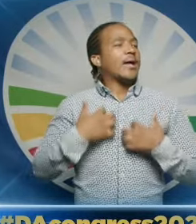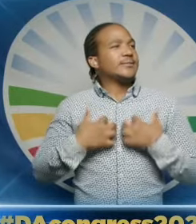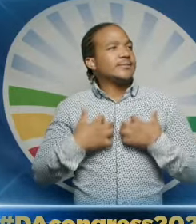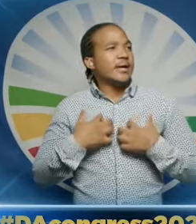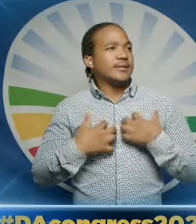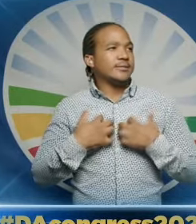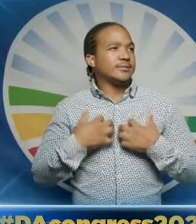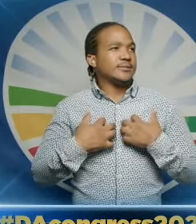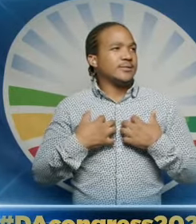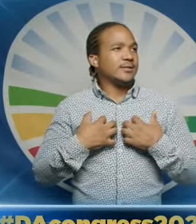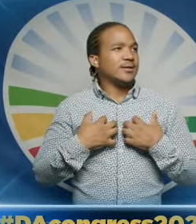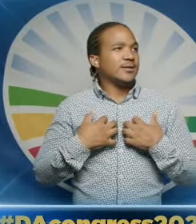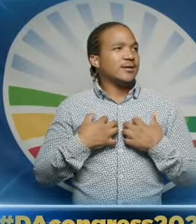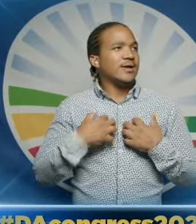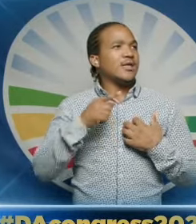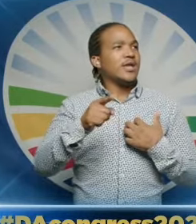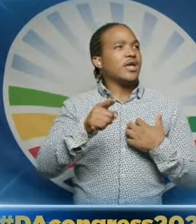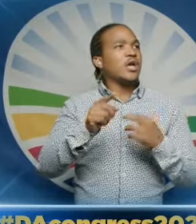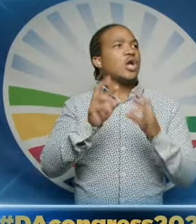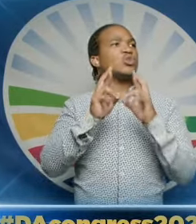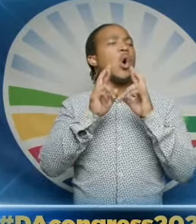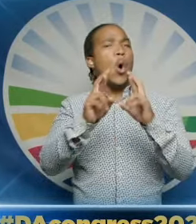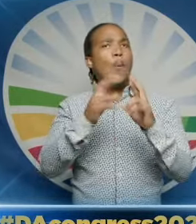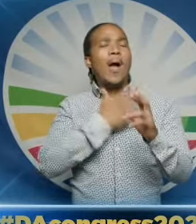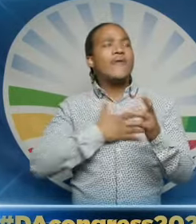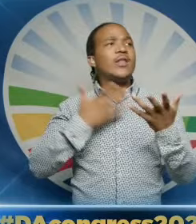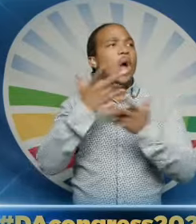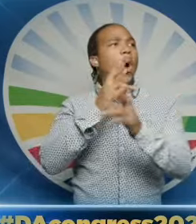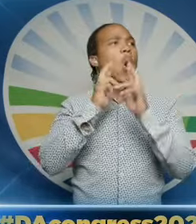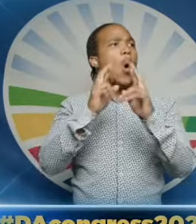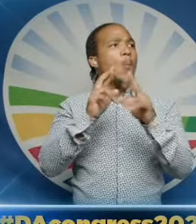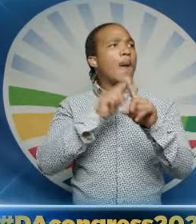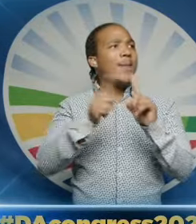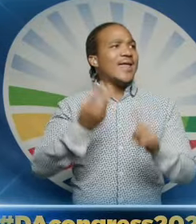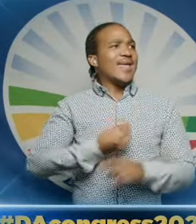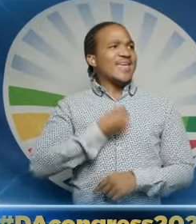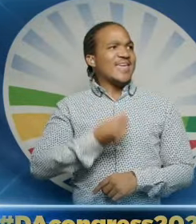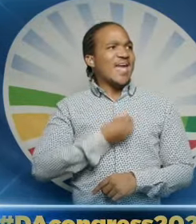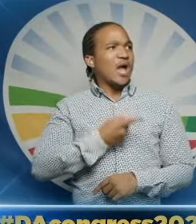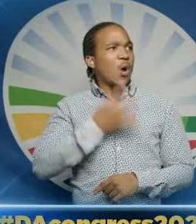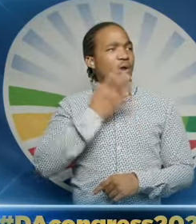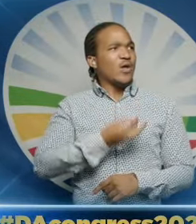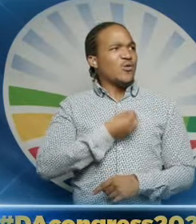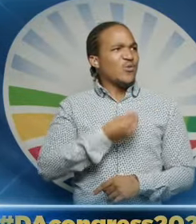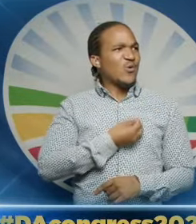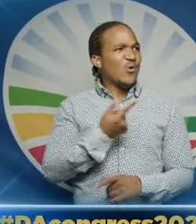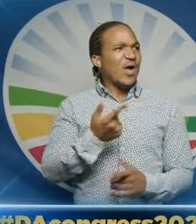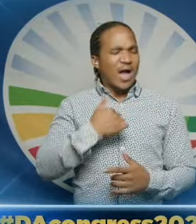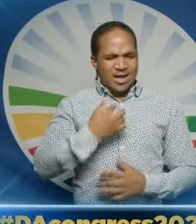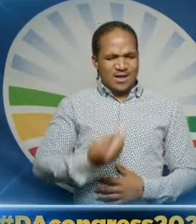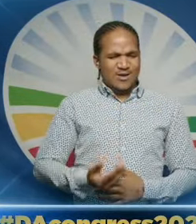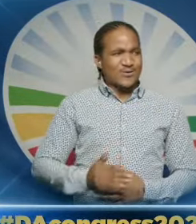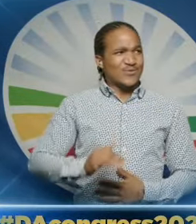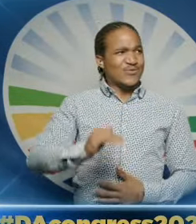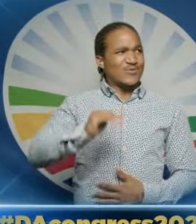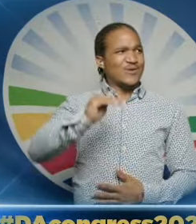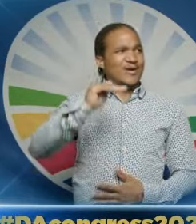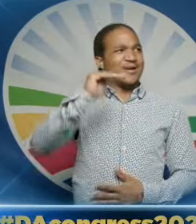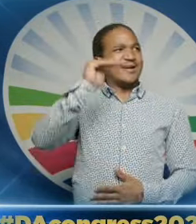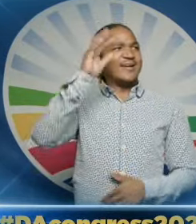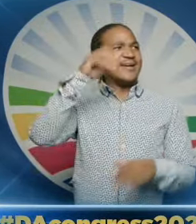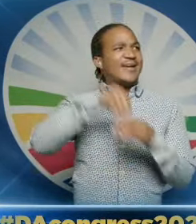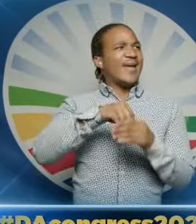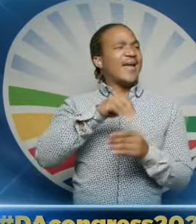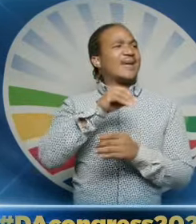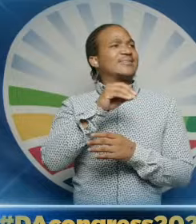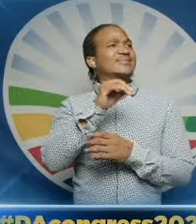me is there's hope in the air. Like we as young people, if I think of myself, I grew up under ANC government. You know,